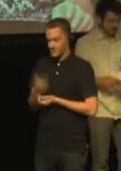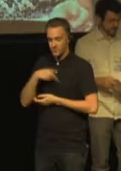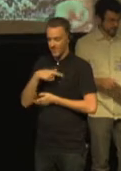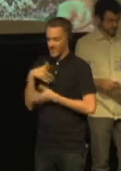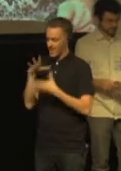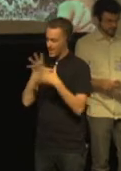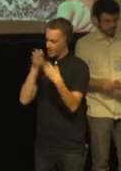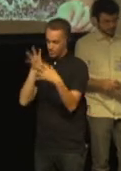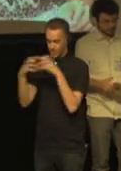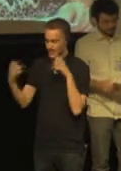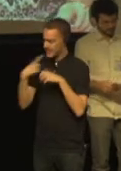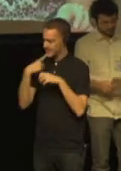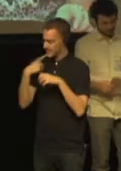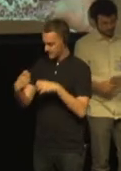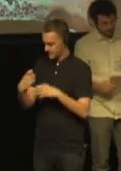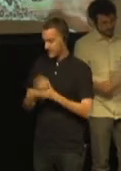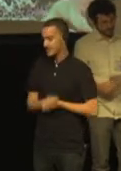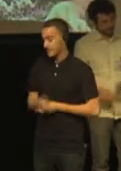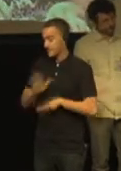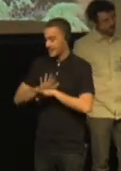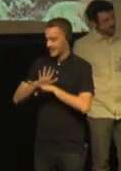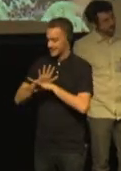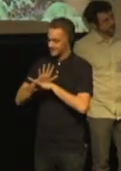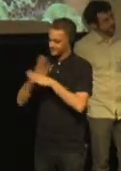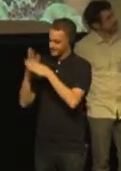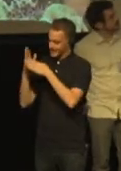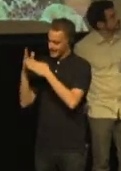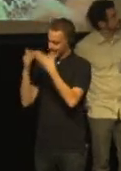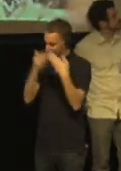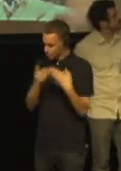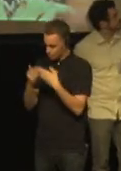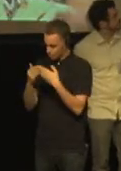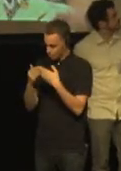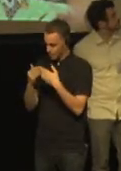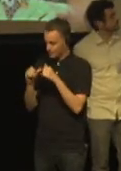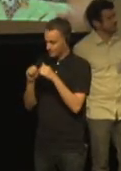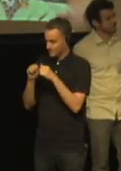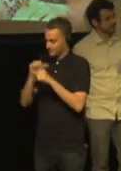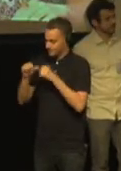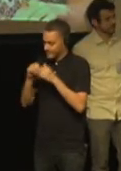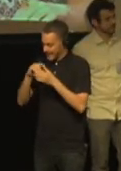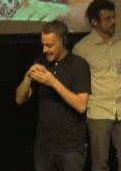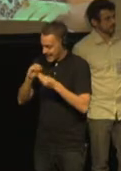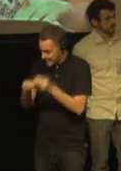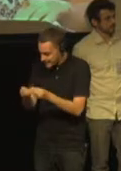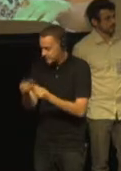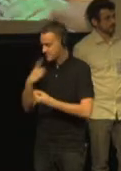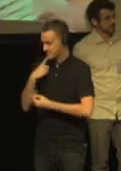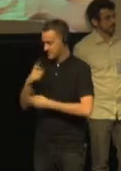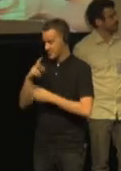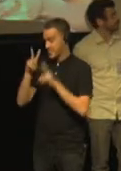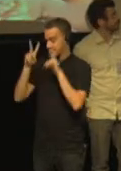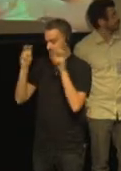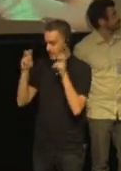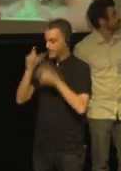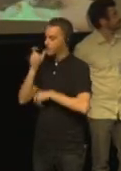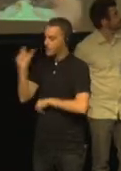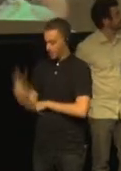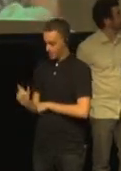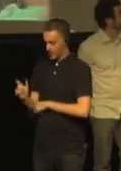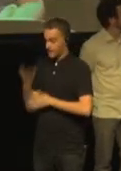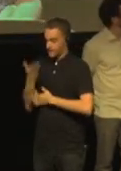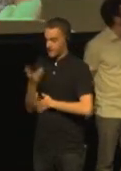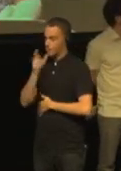states taking part. So it would be useful to develop the shared vocabulary. So you're probably wondering how we got to